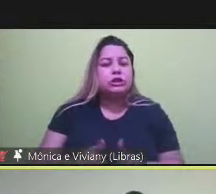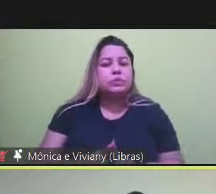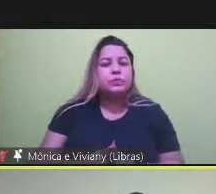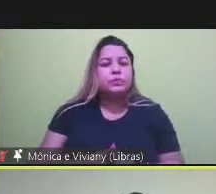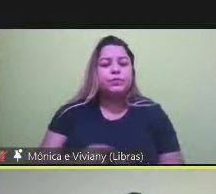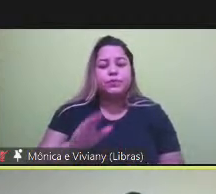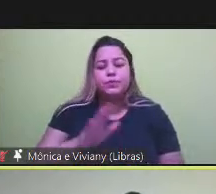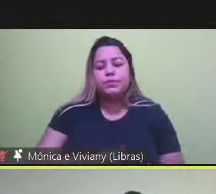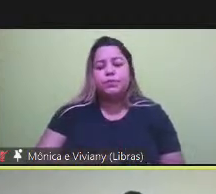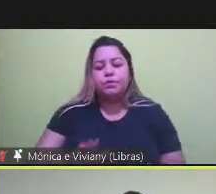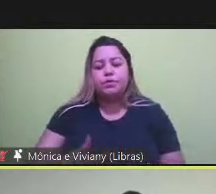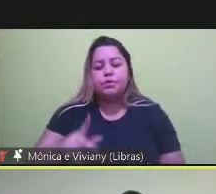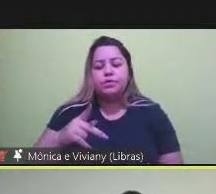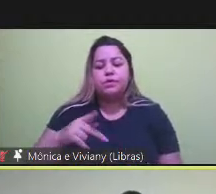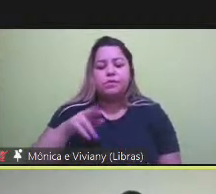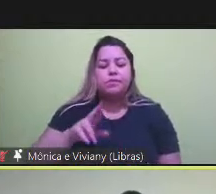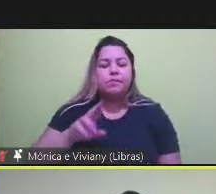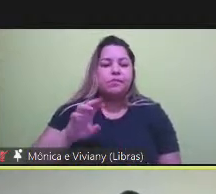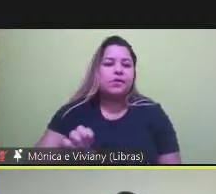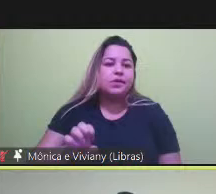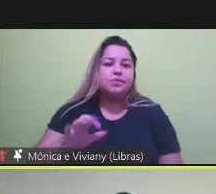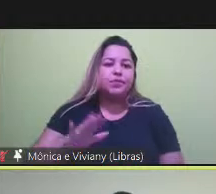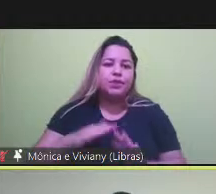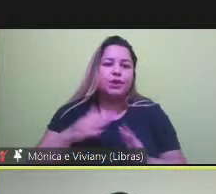in preschool time.